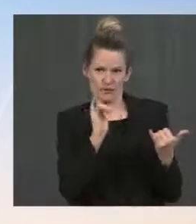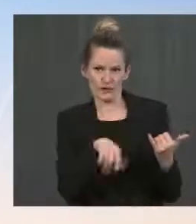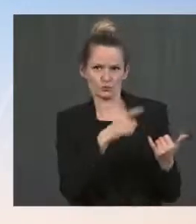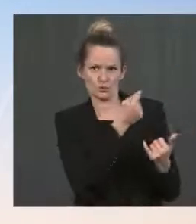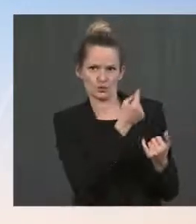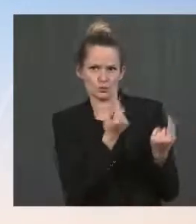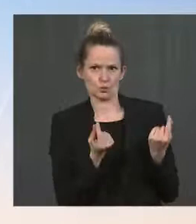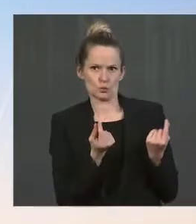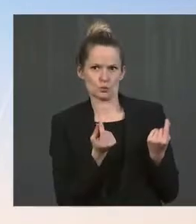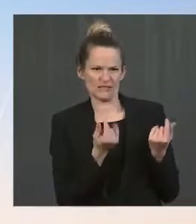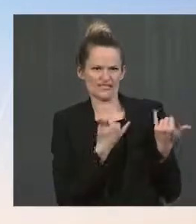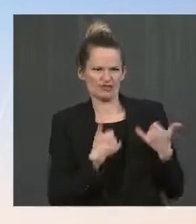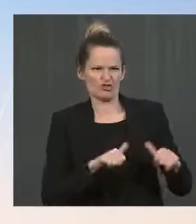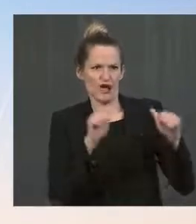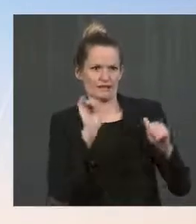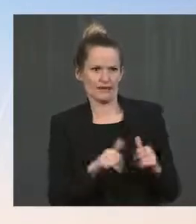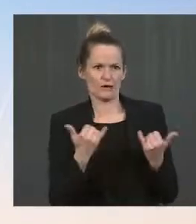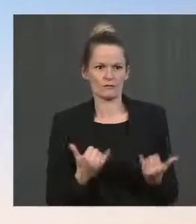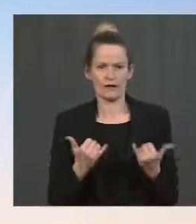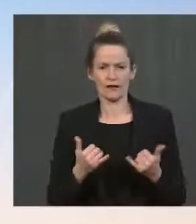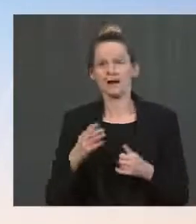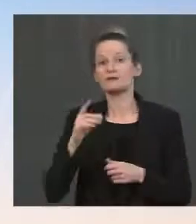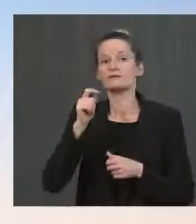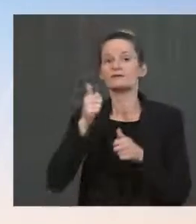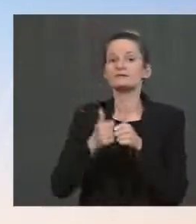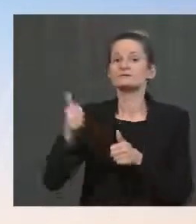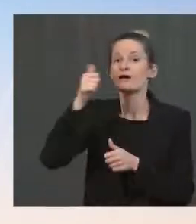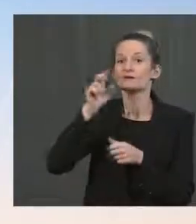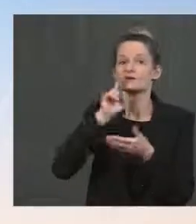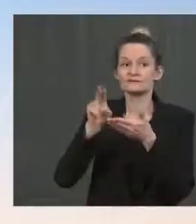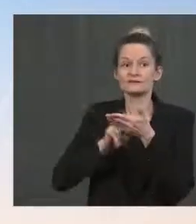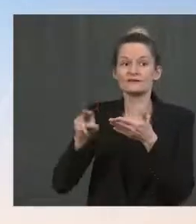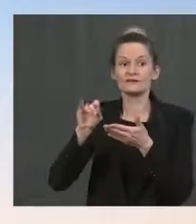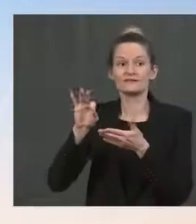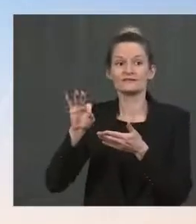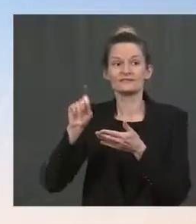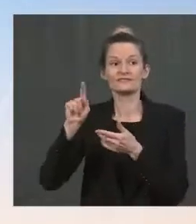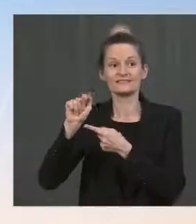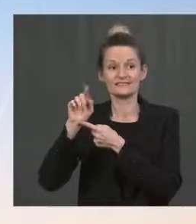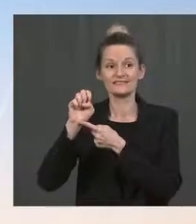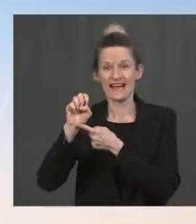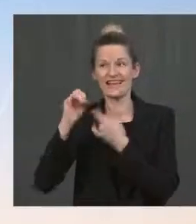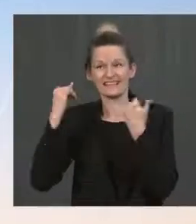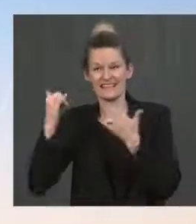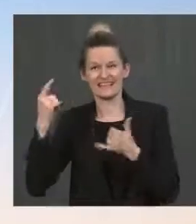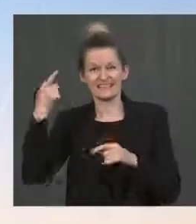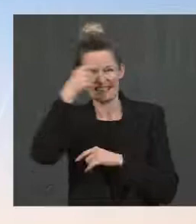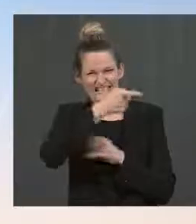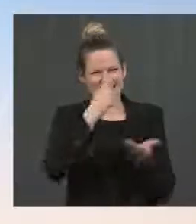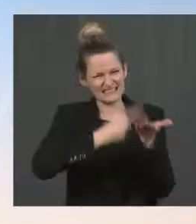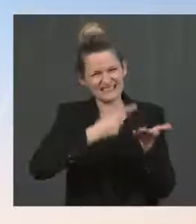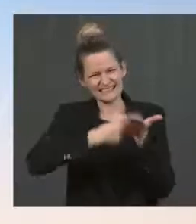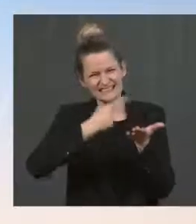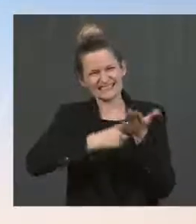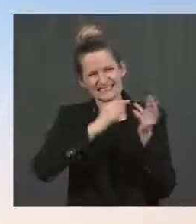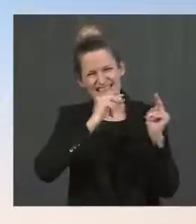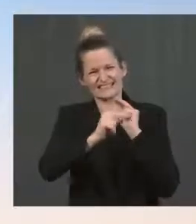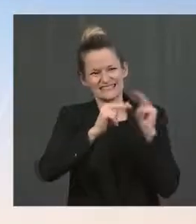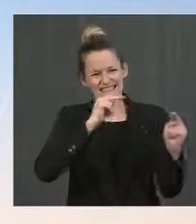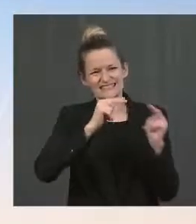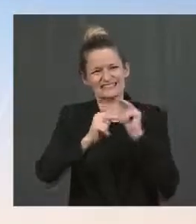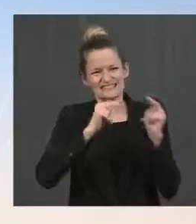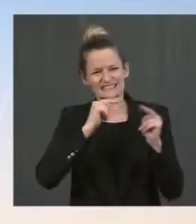reason why the Secretary of State is on the ground in the region discussing and negotiating as we speak. Okay, we're going to keep going. Go ahead,